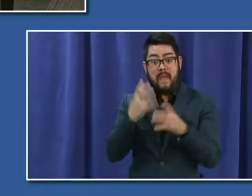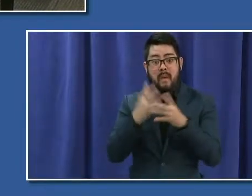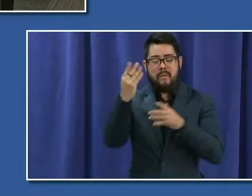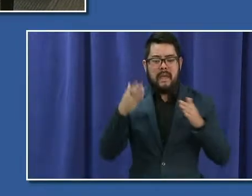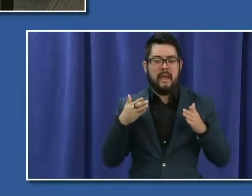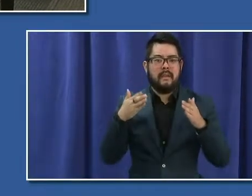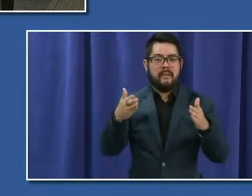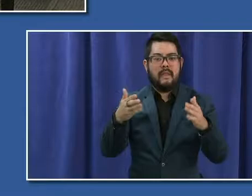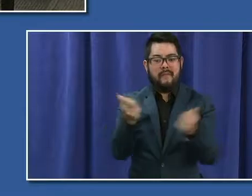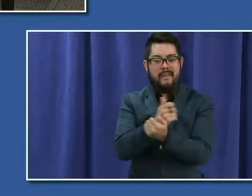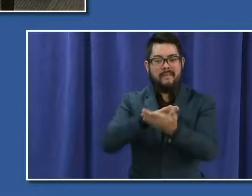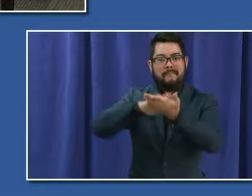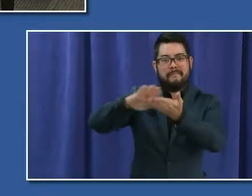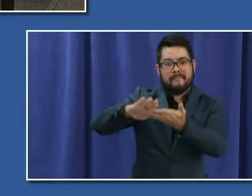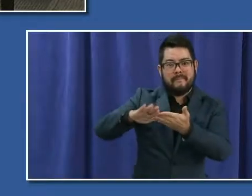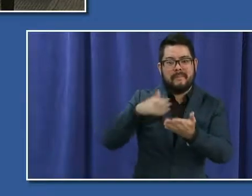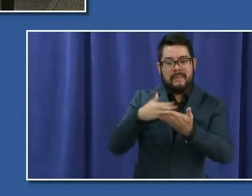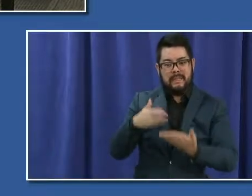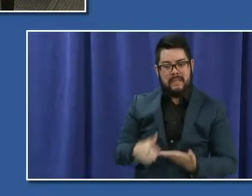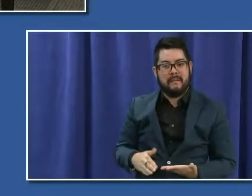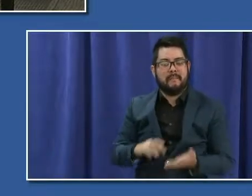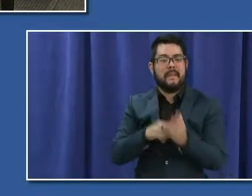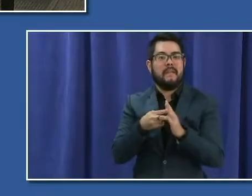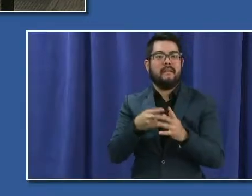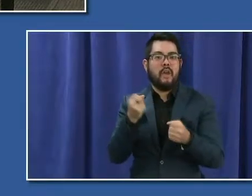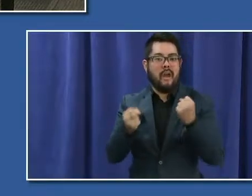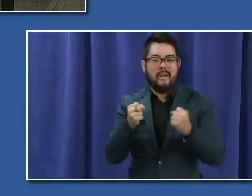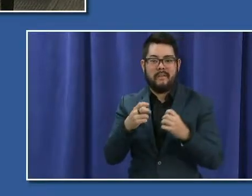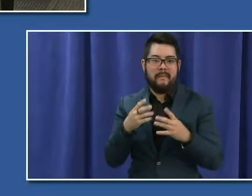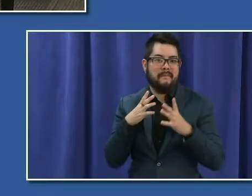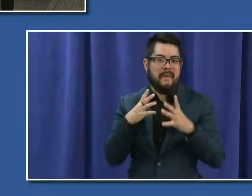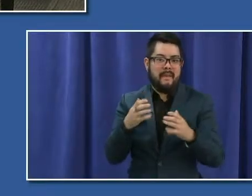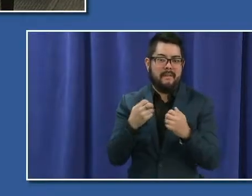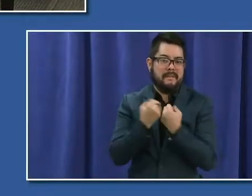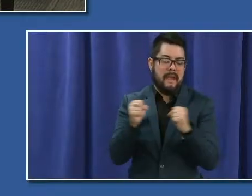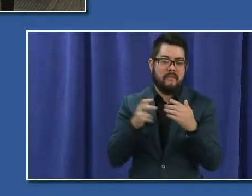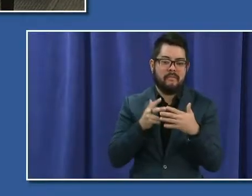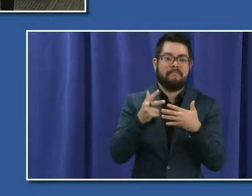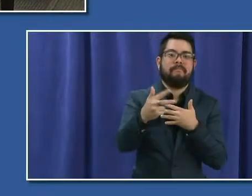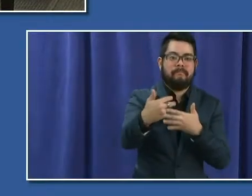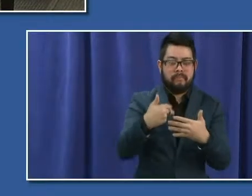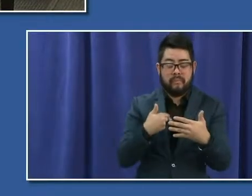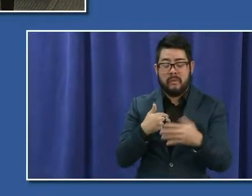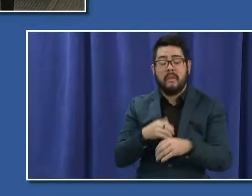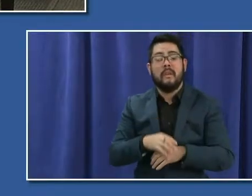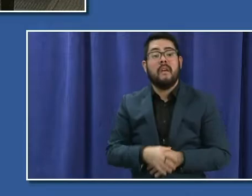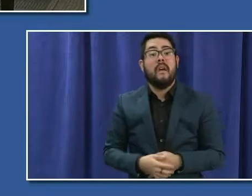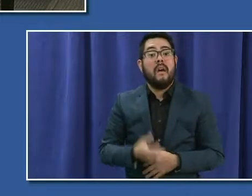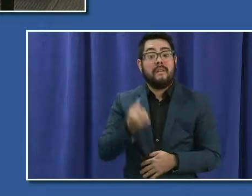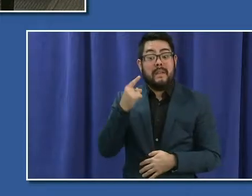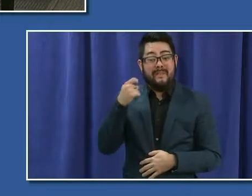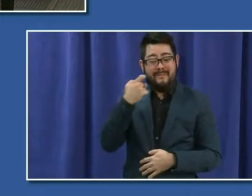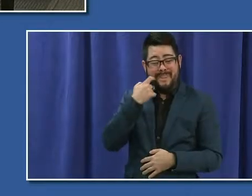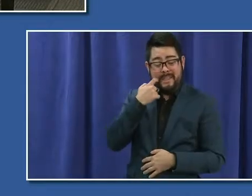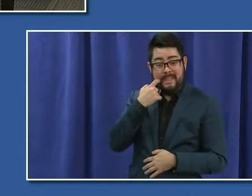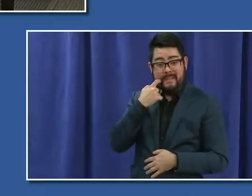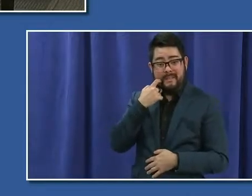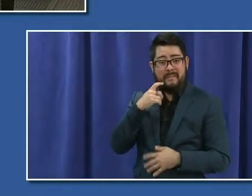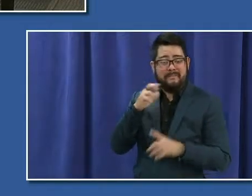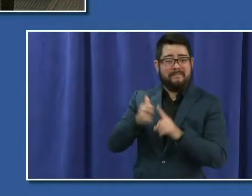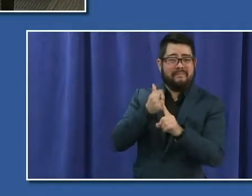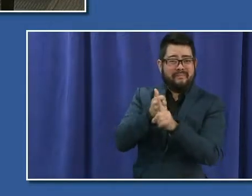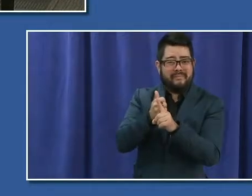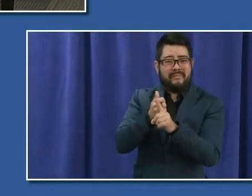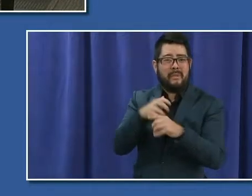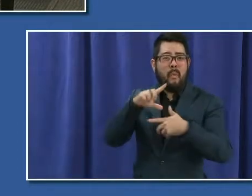that safety vehicles can come and go and respond. This particular storm that we had over a couple